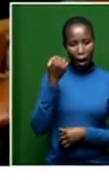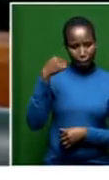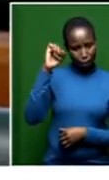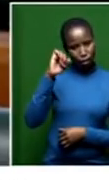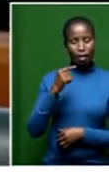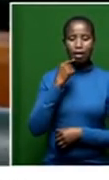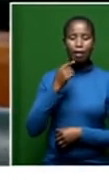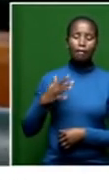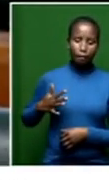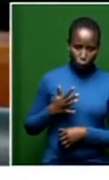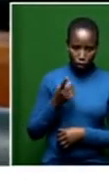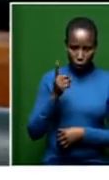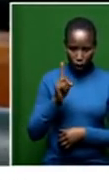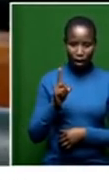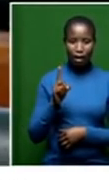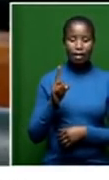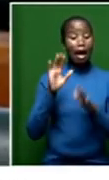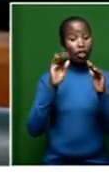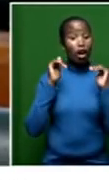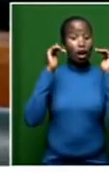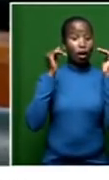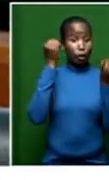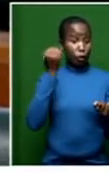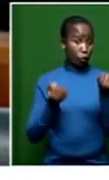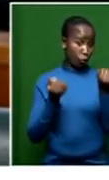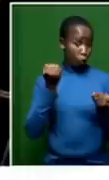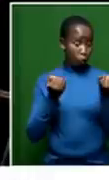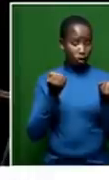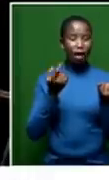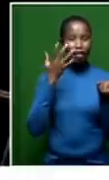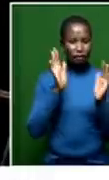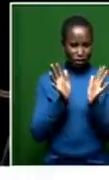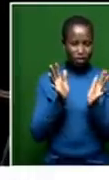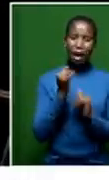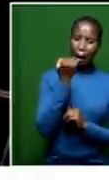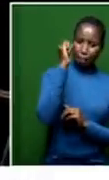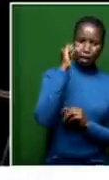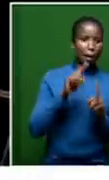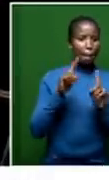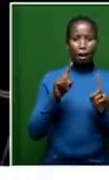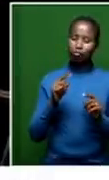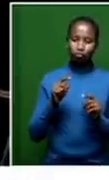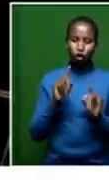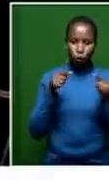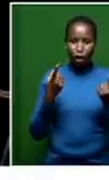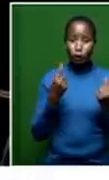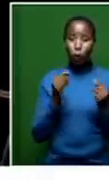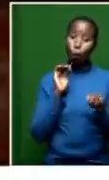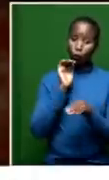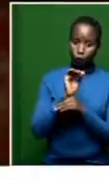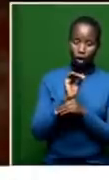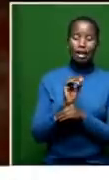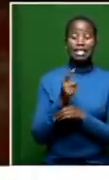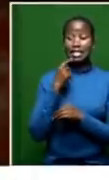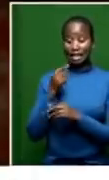asking the same court, the highest court, because you can't appeal. There's nobody, you can't appeal beyond it, to ask them to